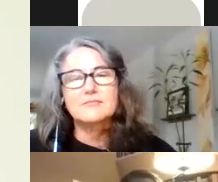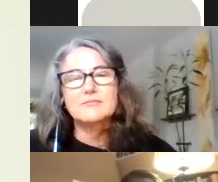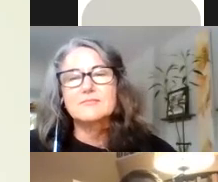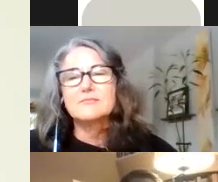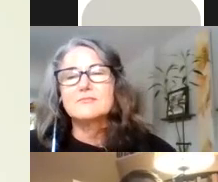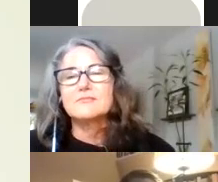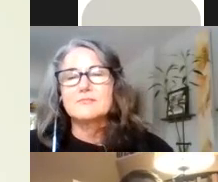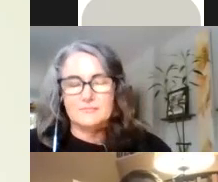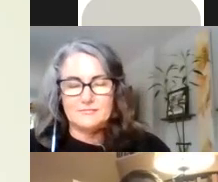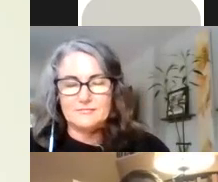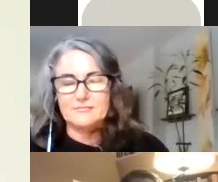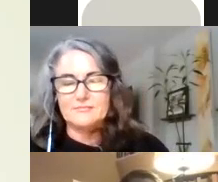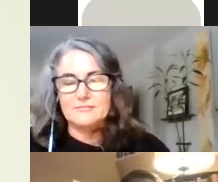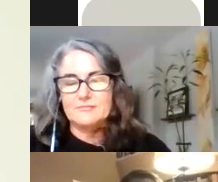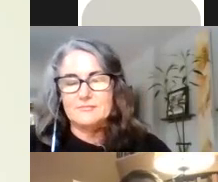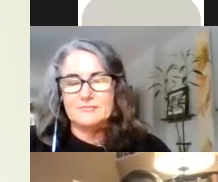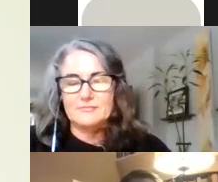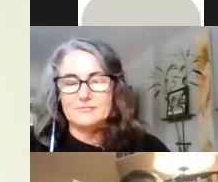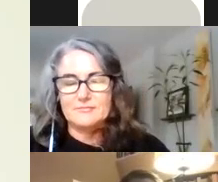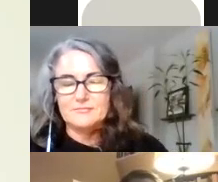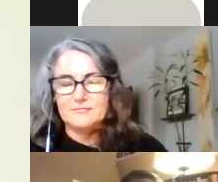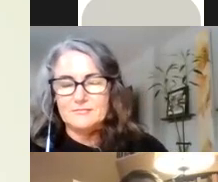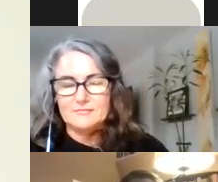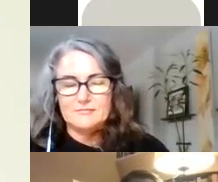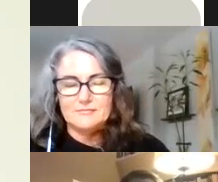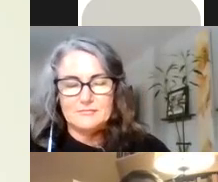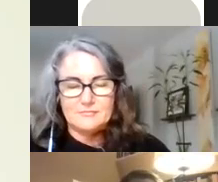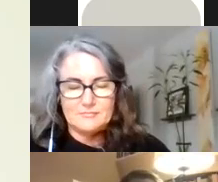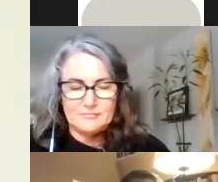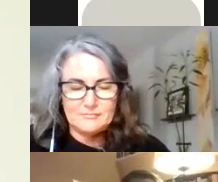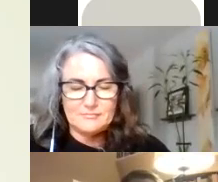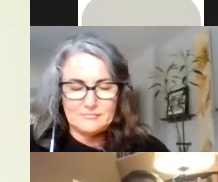it's probably the most